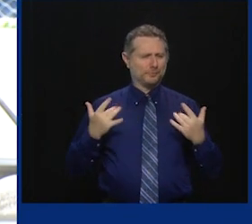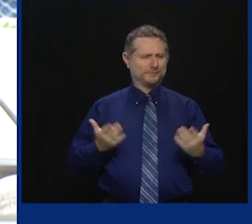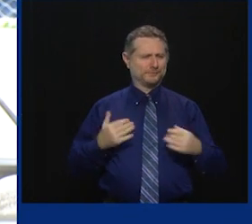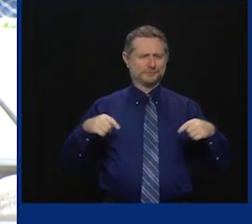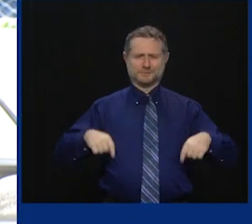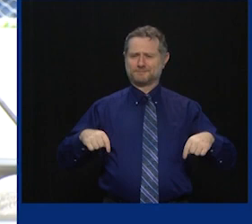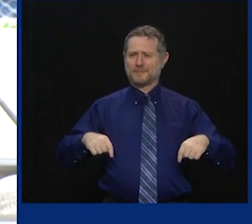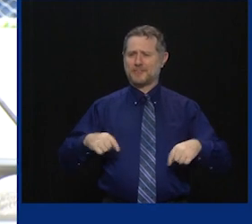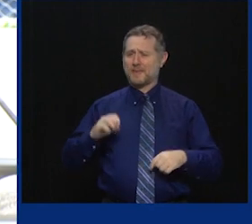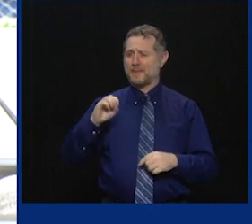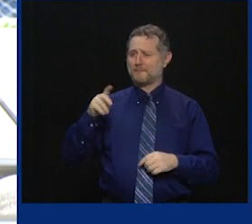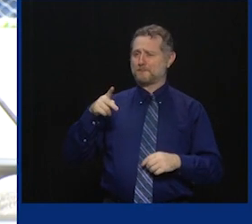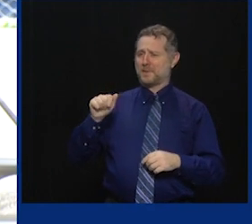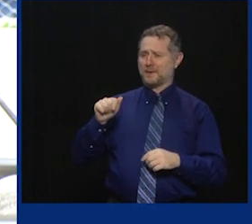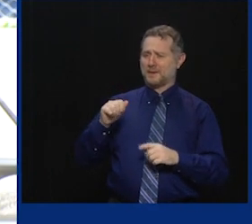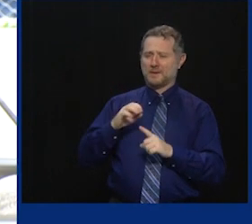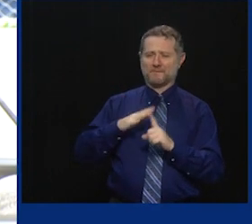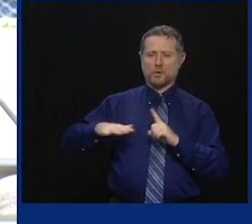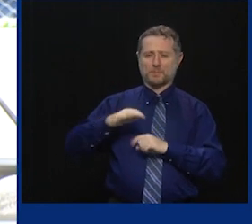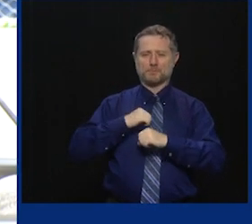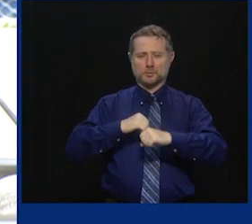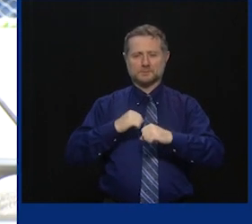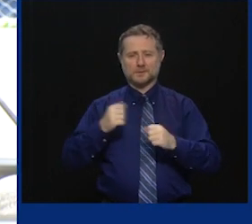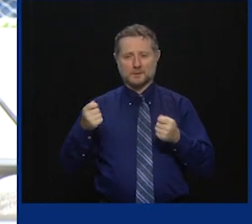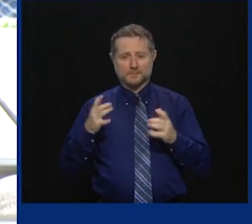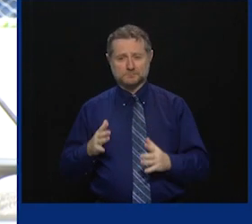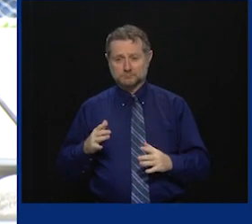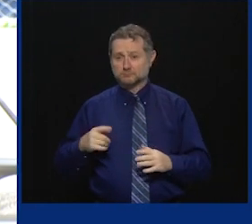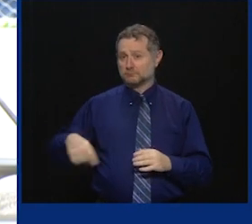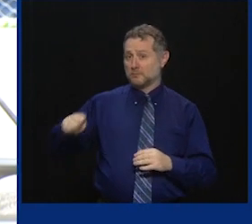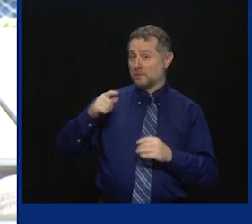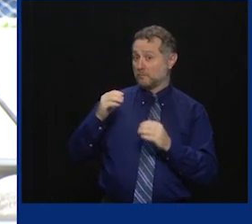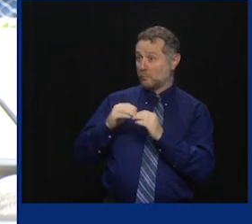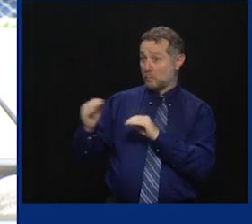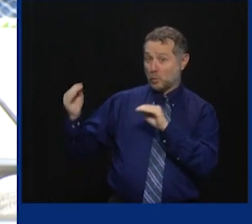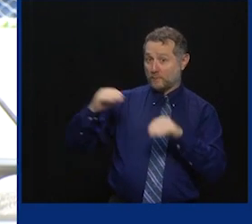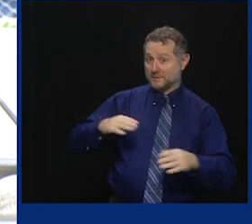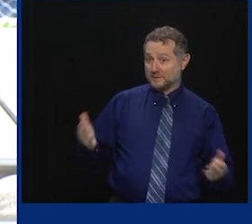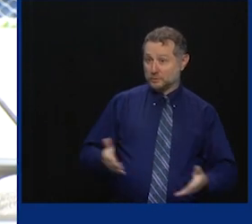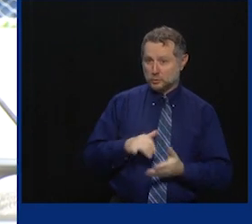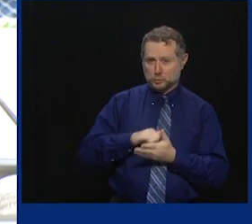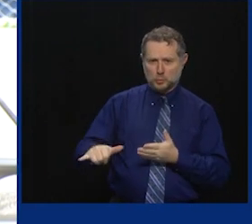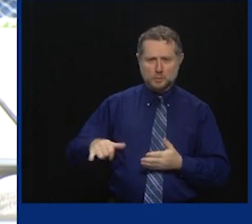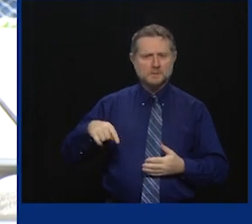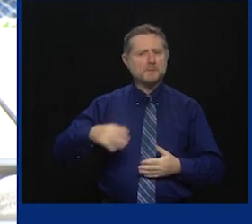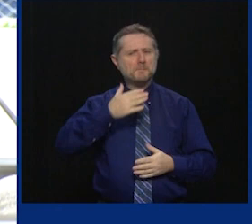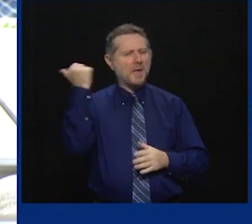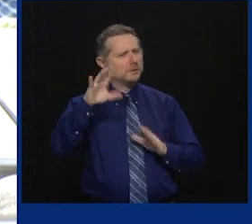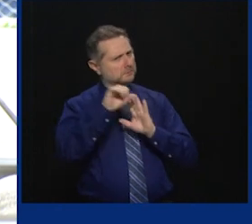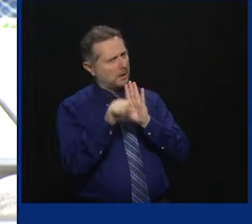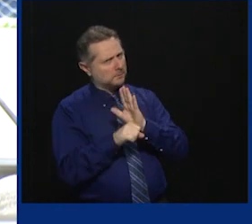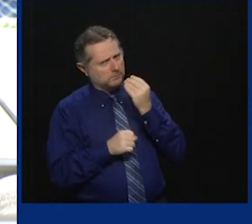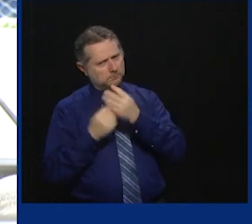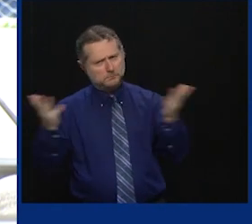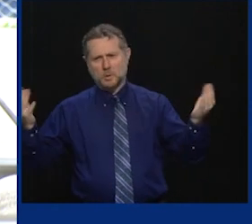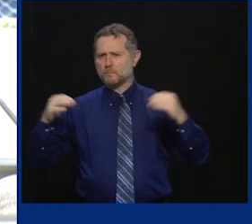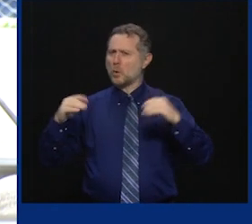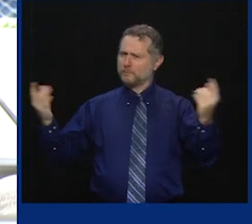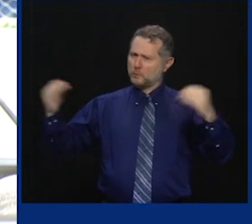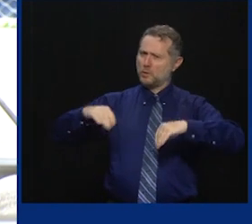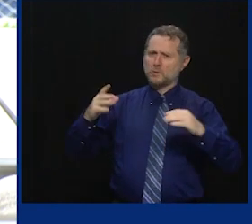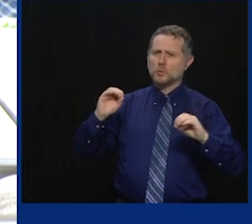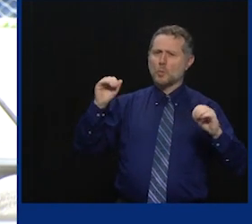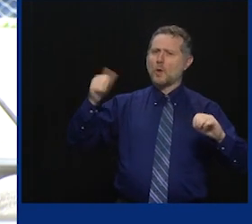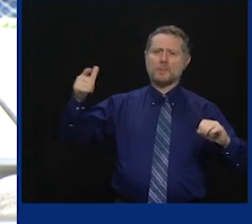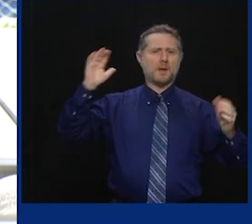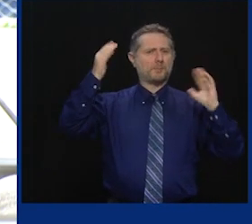EPA. I said, are you just taking up residency here in New York? I mean, and it really is the state you want to be in. Let's just get that out there. There's no place like New York,